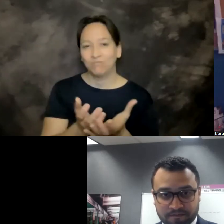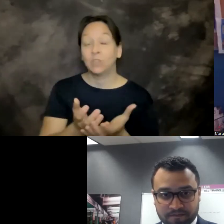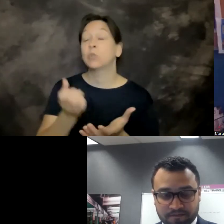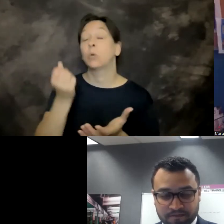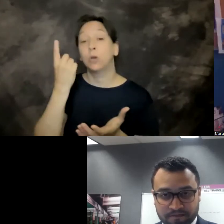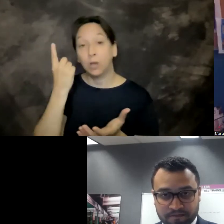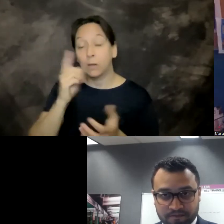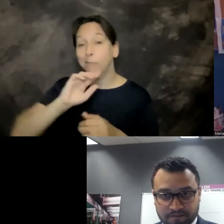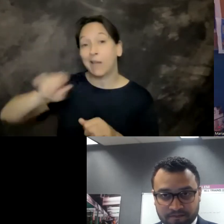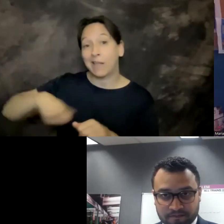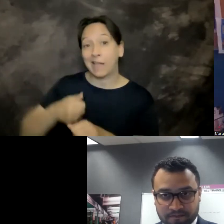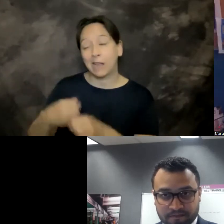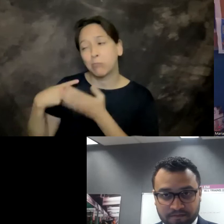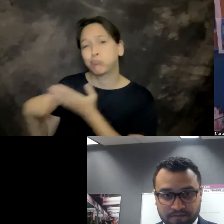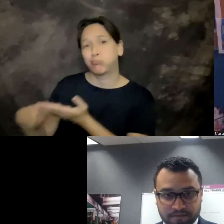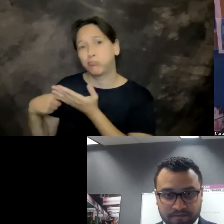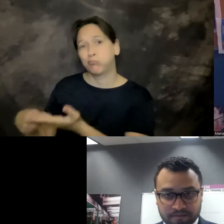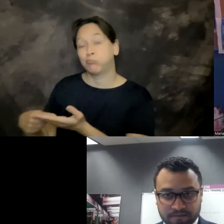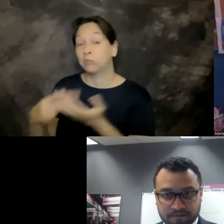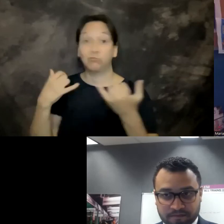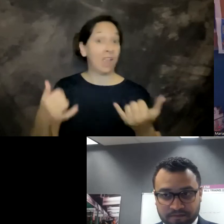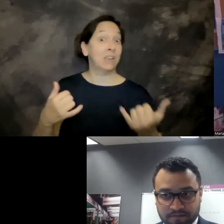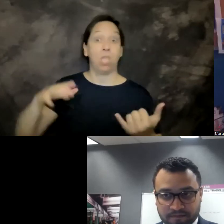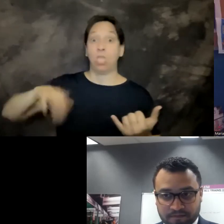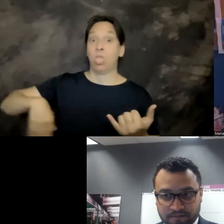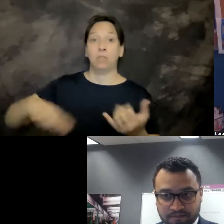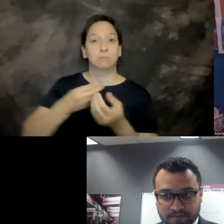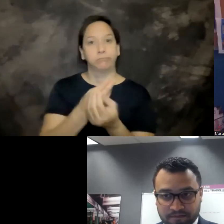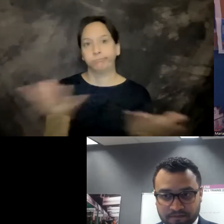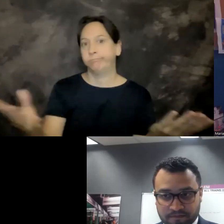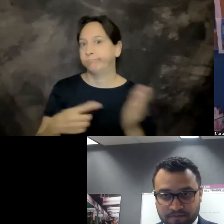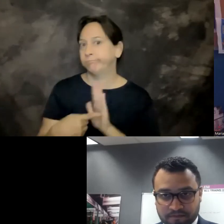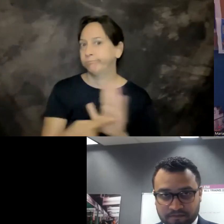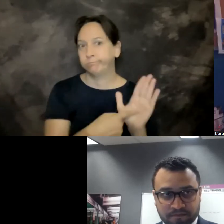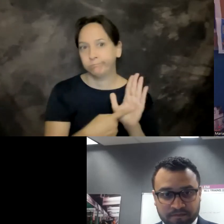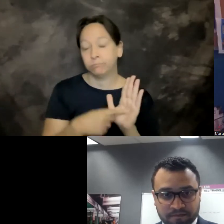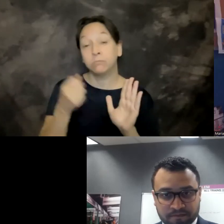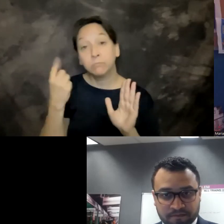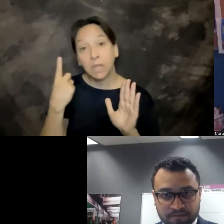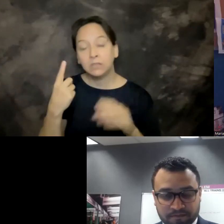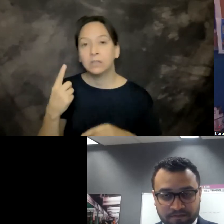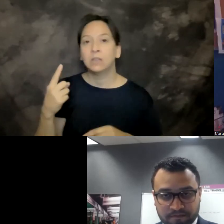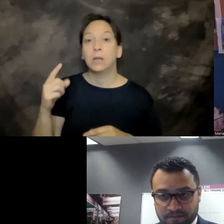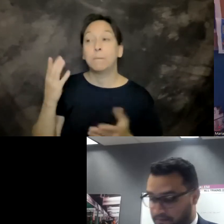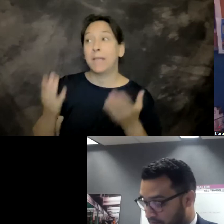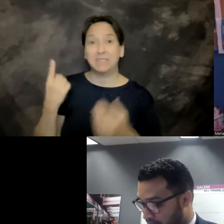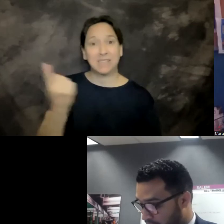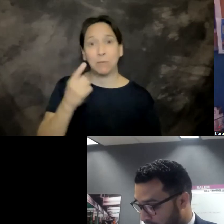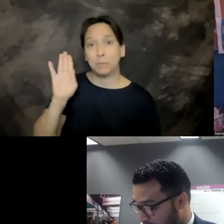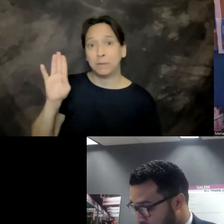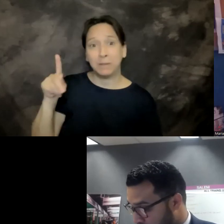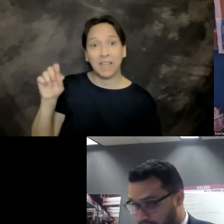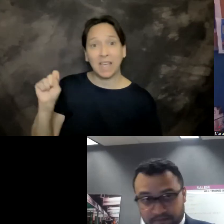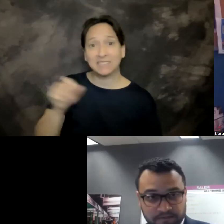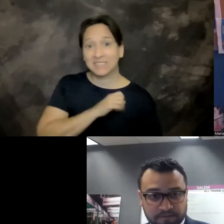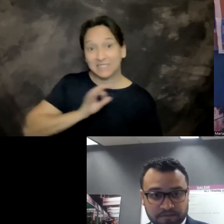happening. We do not have something to present to you right now, but if maybe there is somebody here from the BPS staff, my